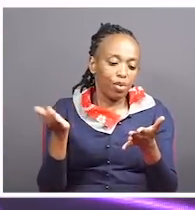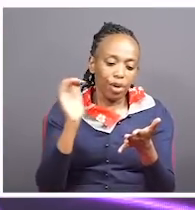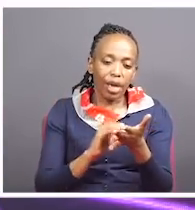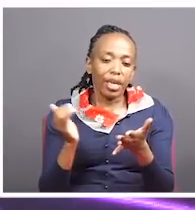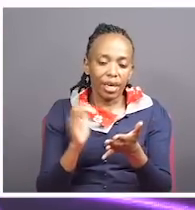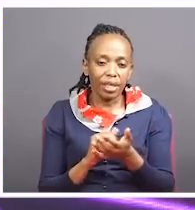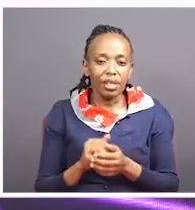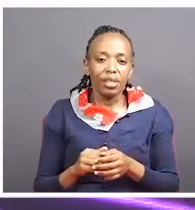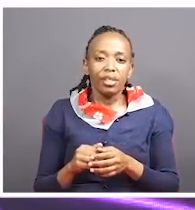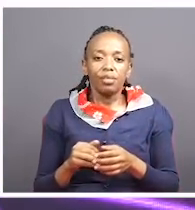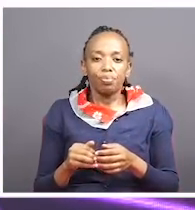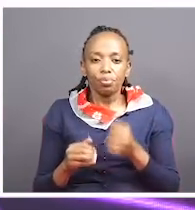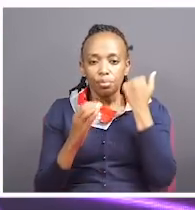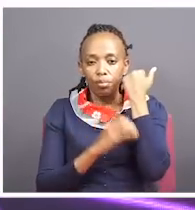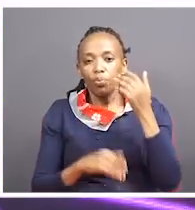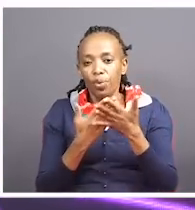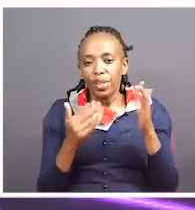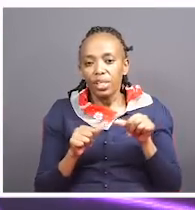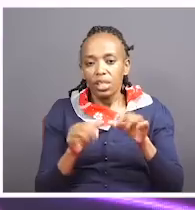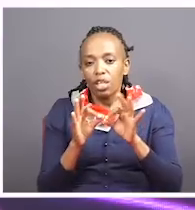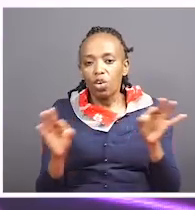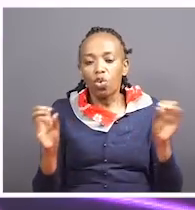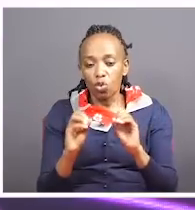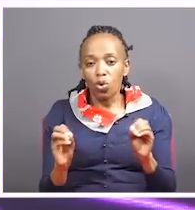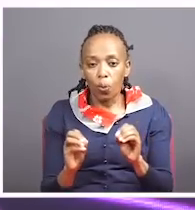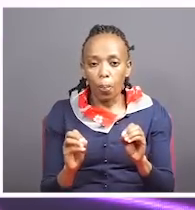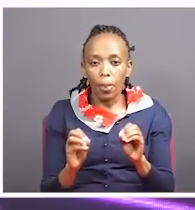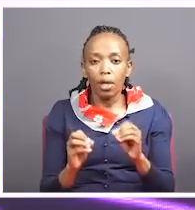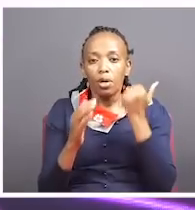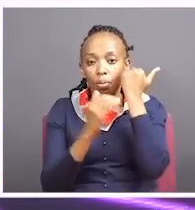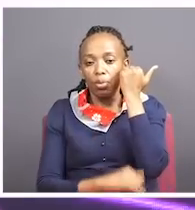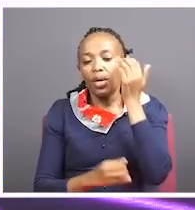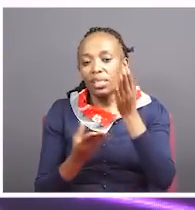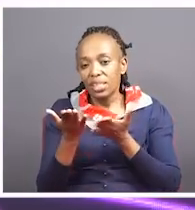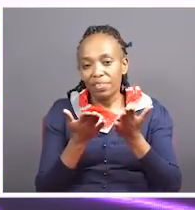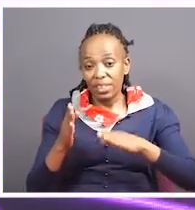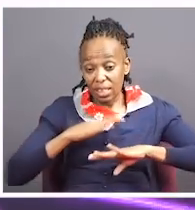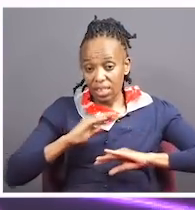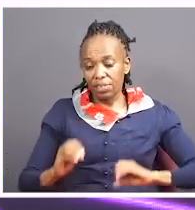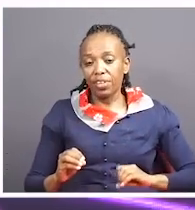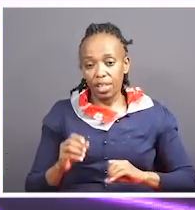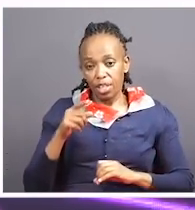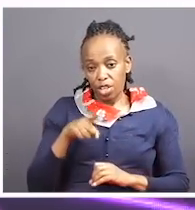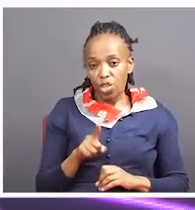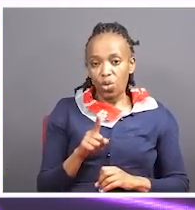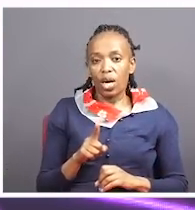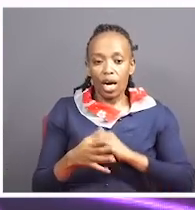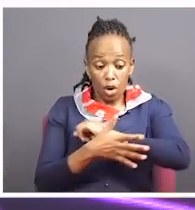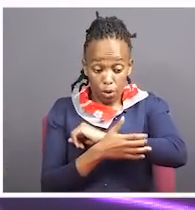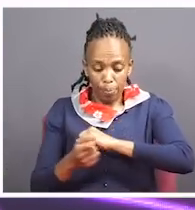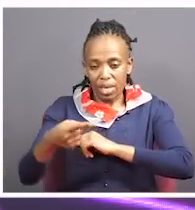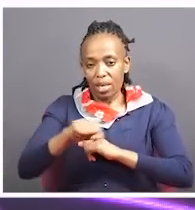repeated. Shoddy goods do not last. Shoddy service does not satisfy. You